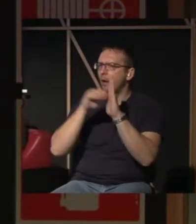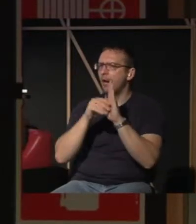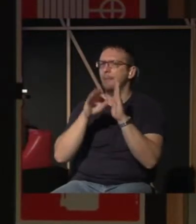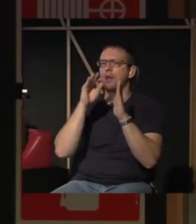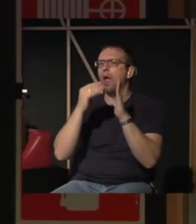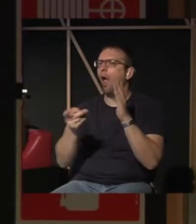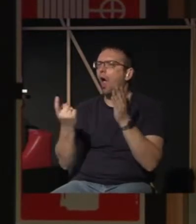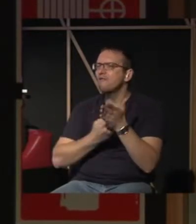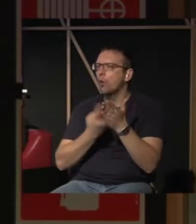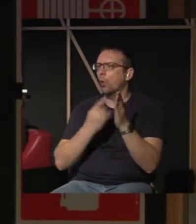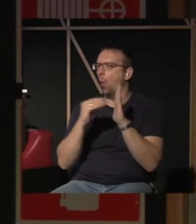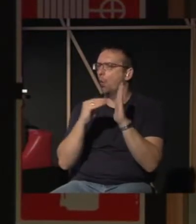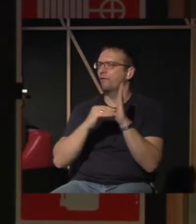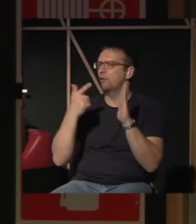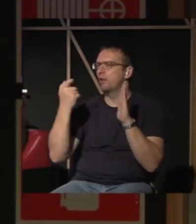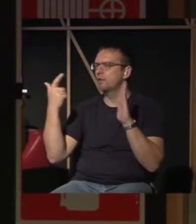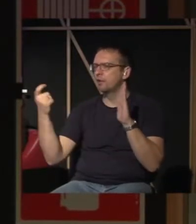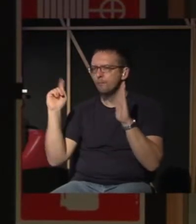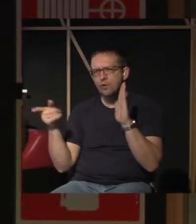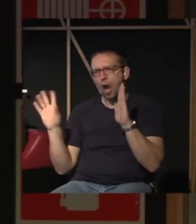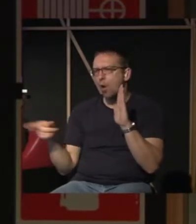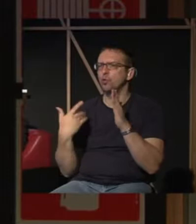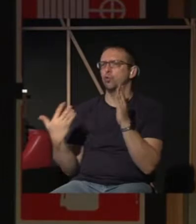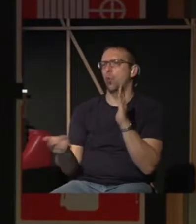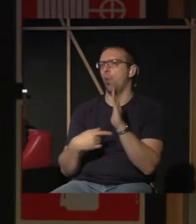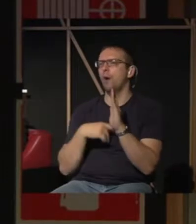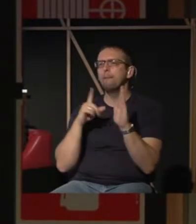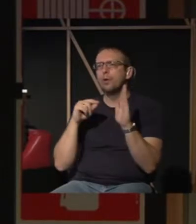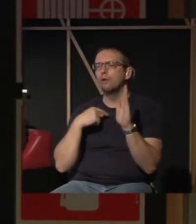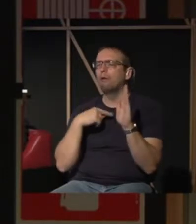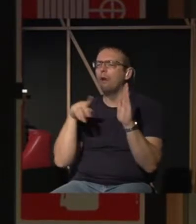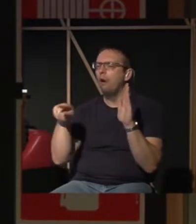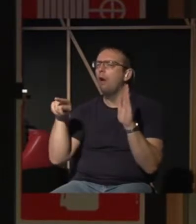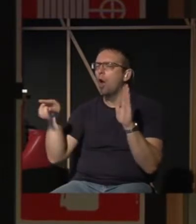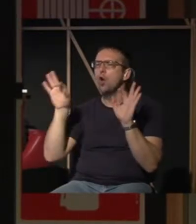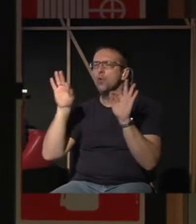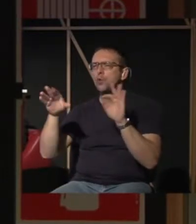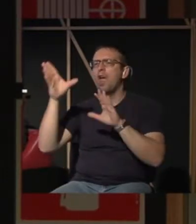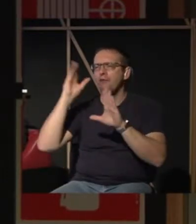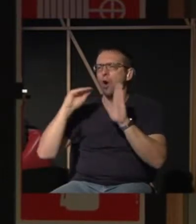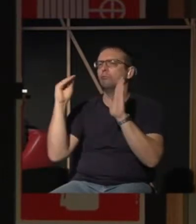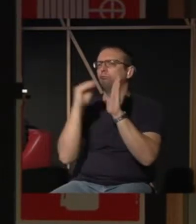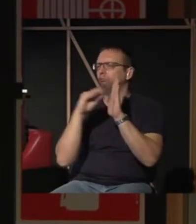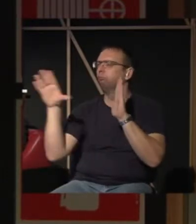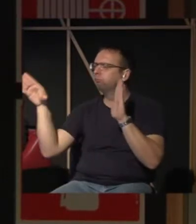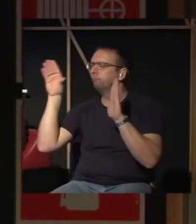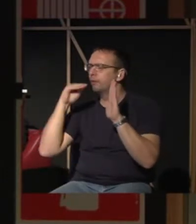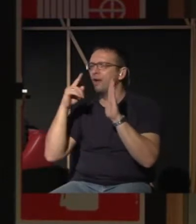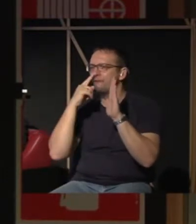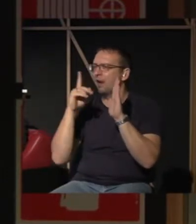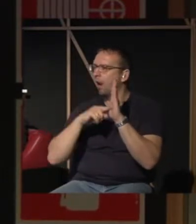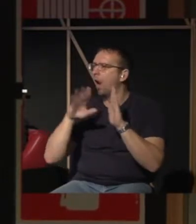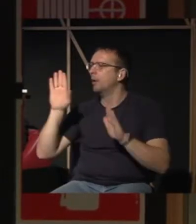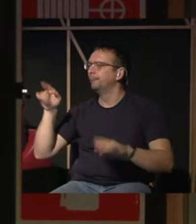pay attention to what is being offered and learning from our past mistakes and also successes in order for us to make those requirements